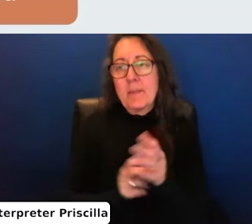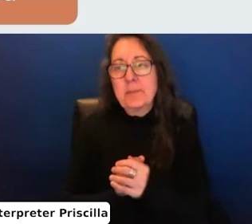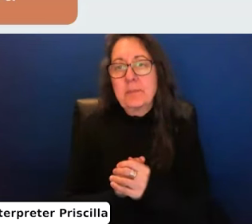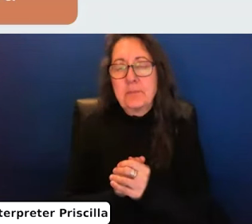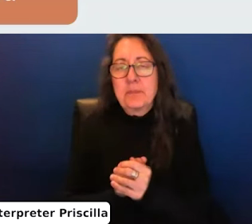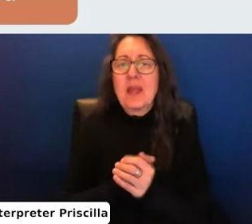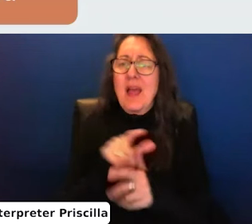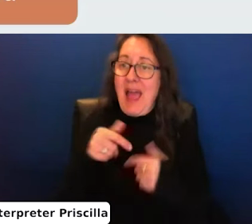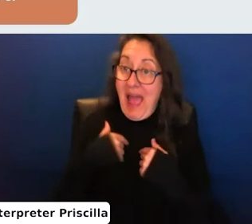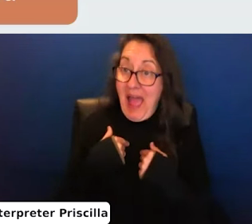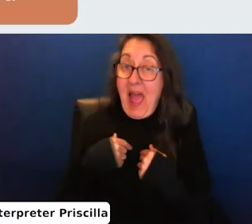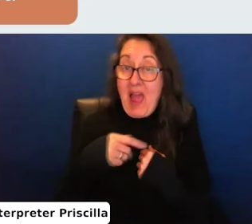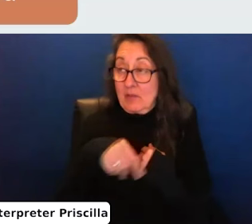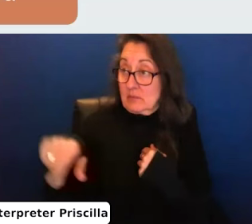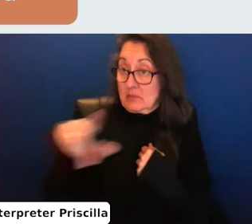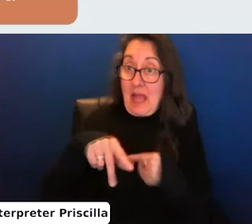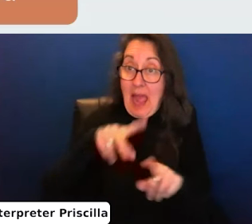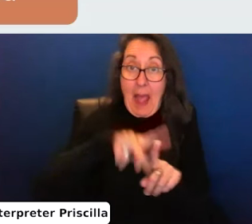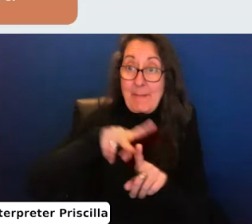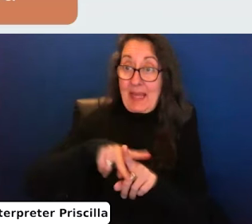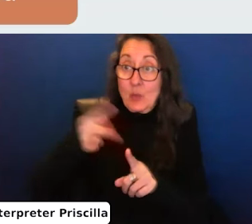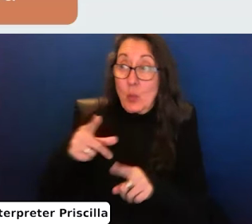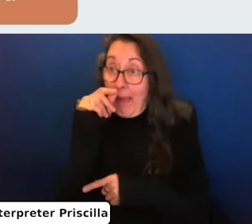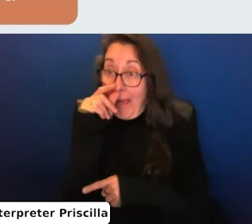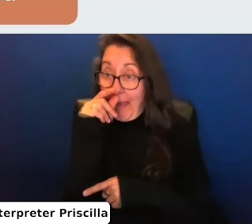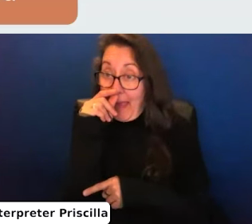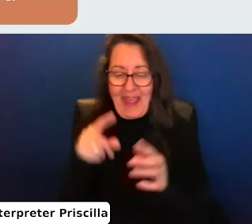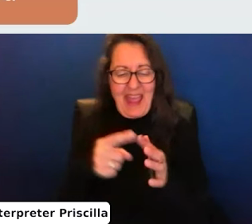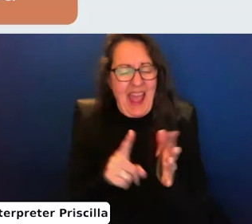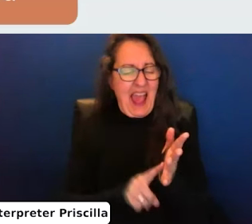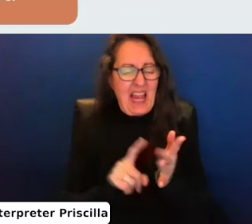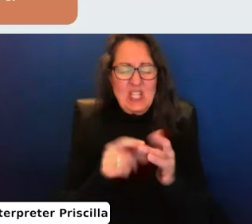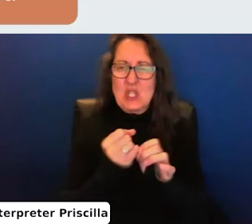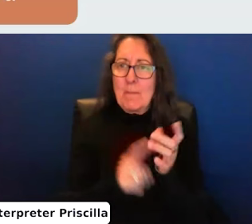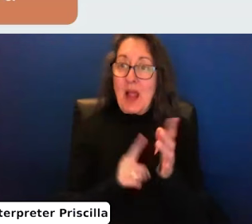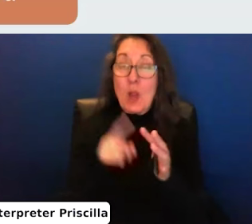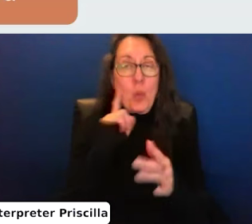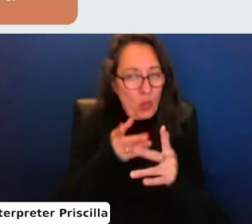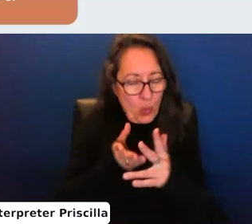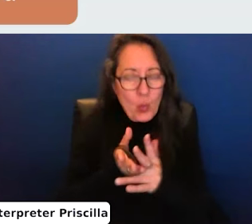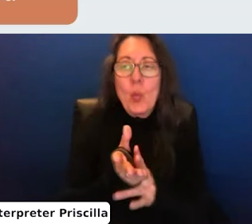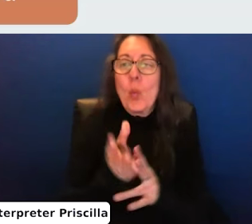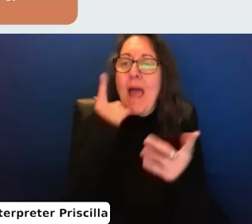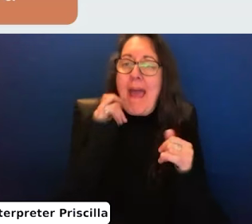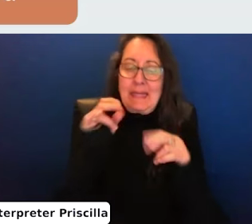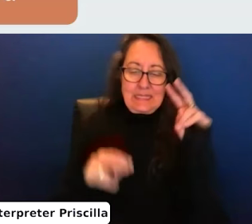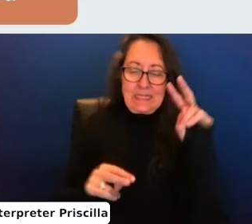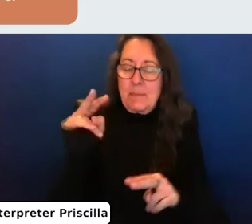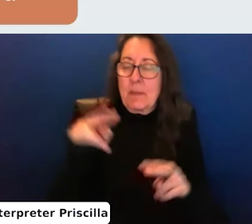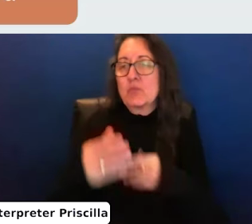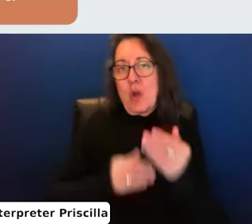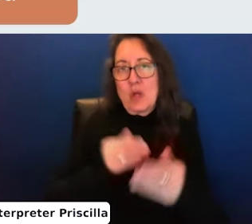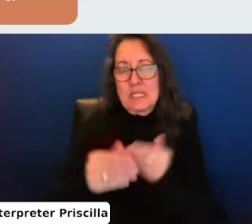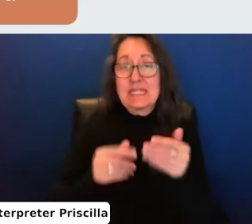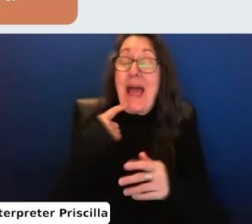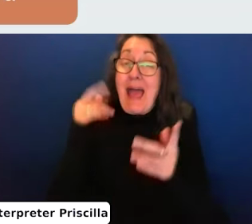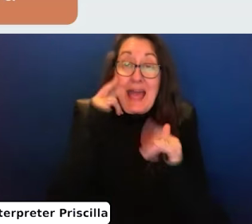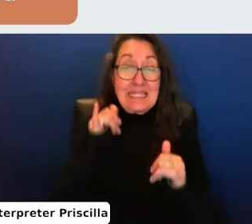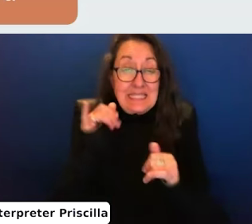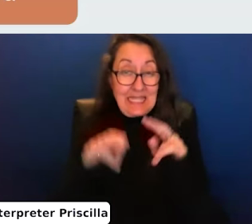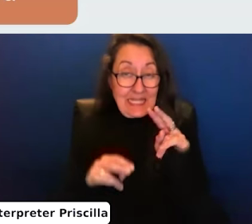eligible applicants are going to go and proceed through the assessment process. And our assessment